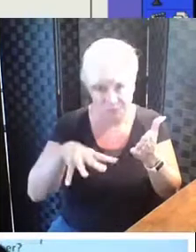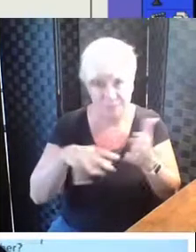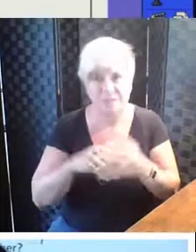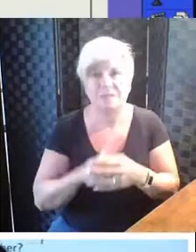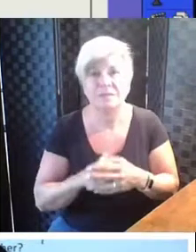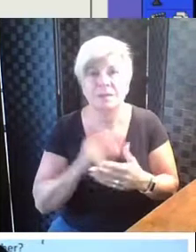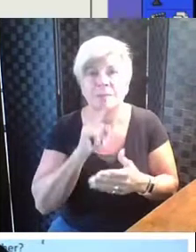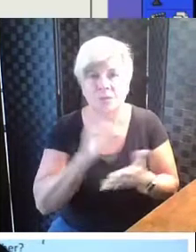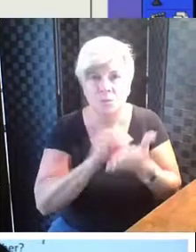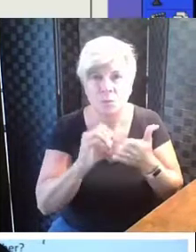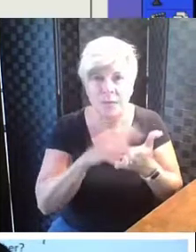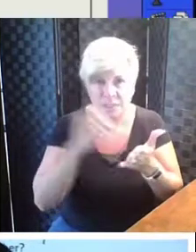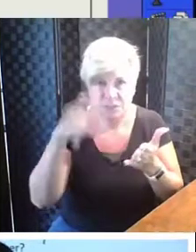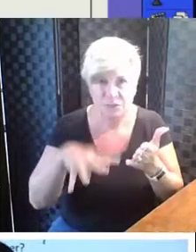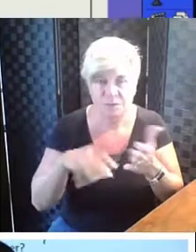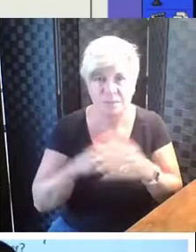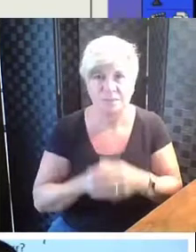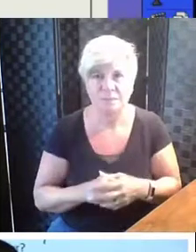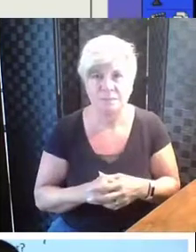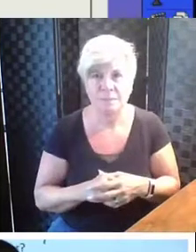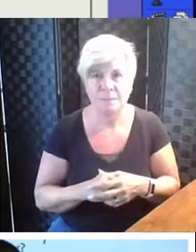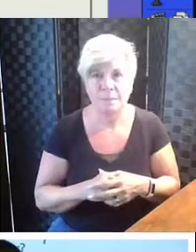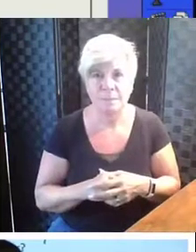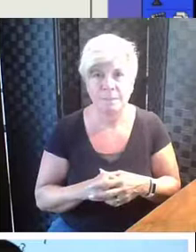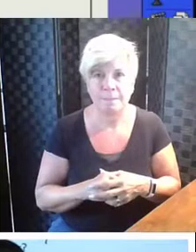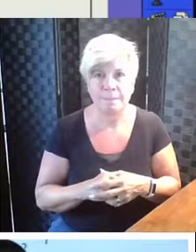students. So make sure you write students